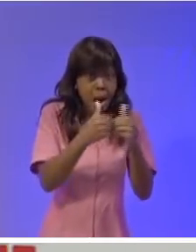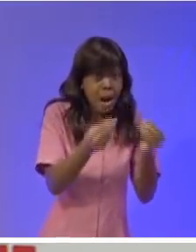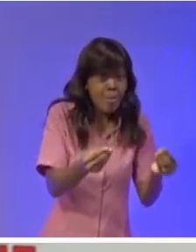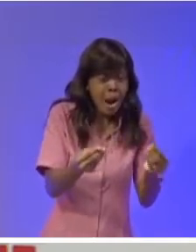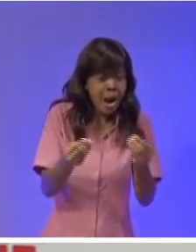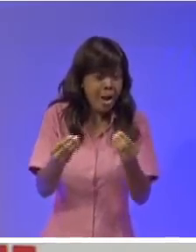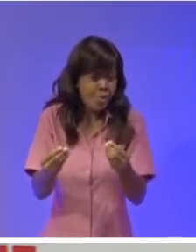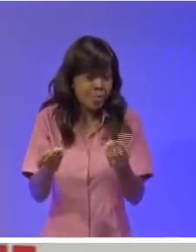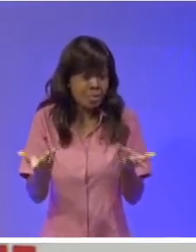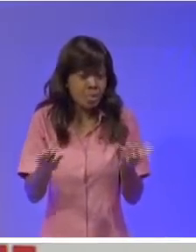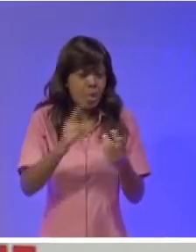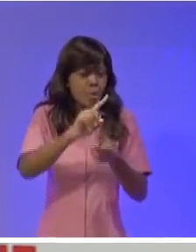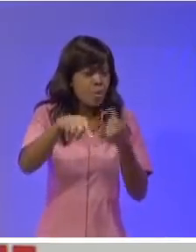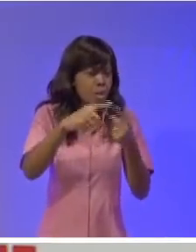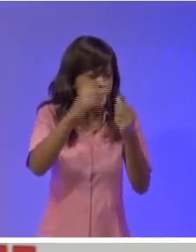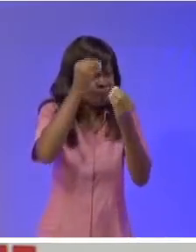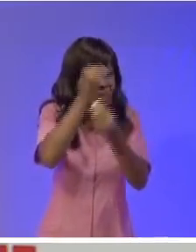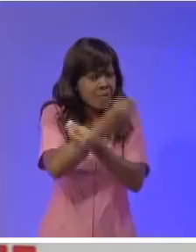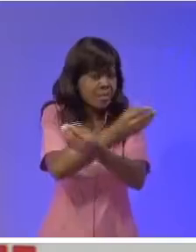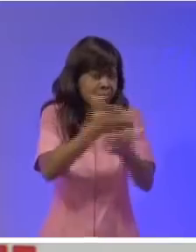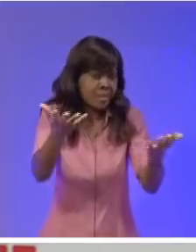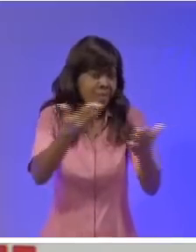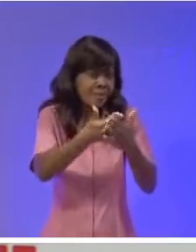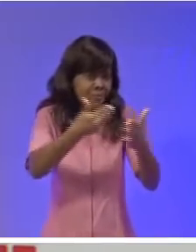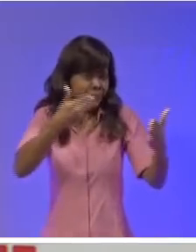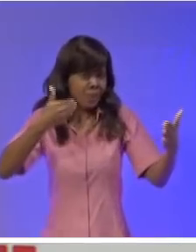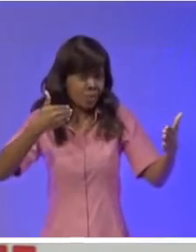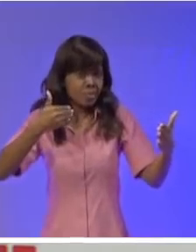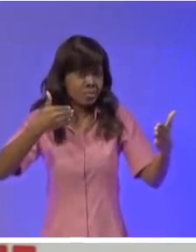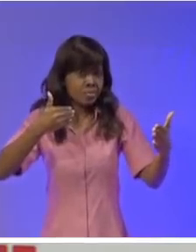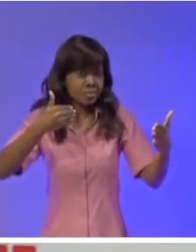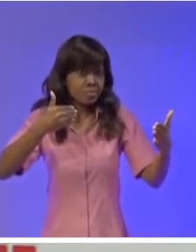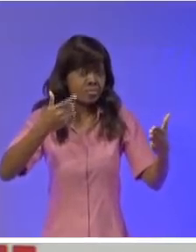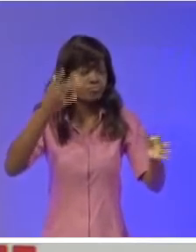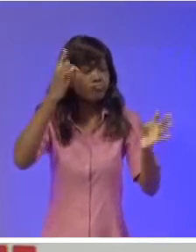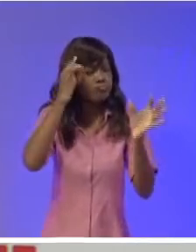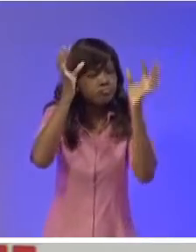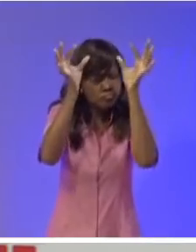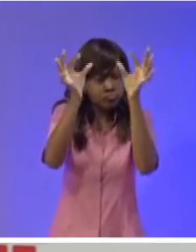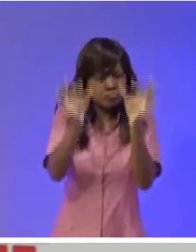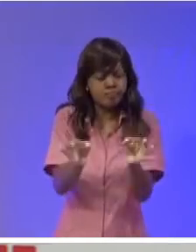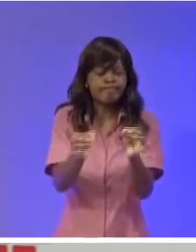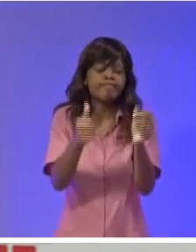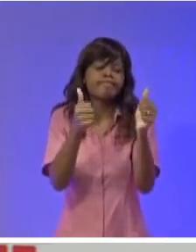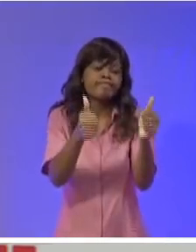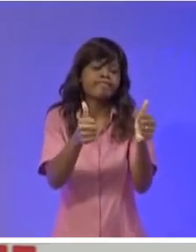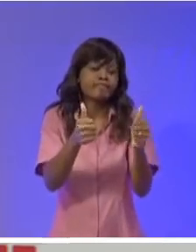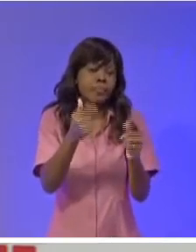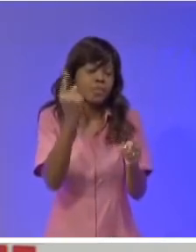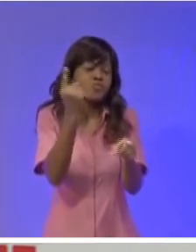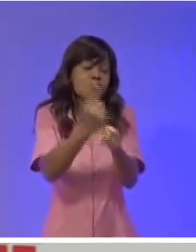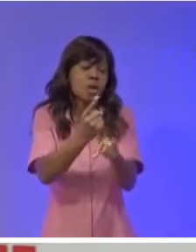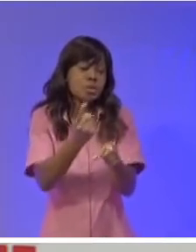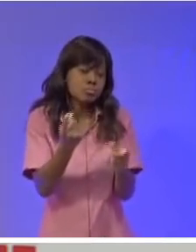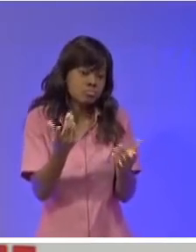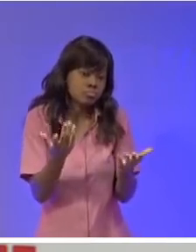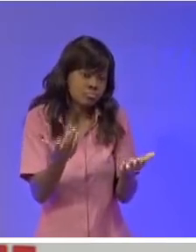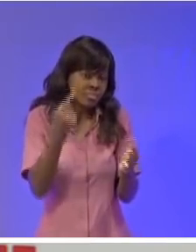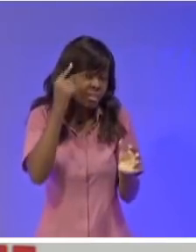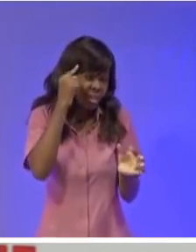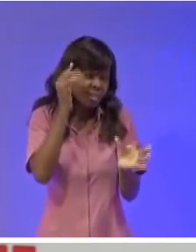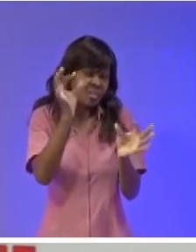the time, I think we were spot on. But the ingredient that we need